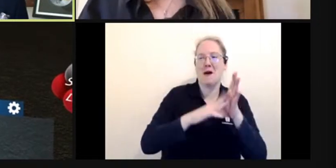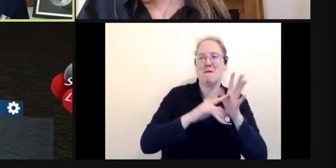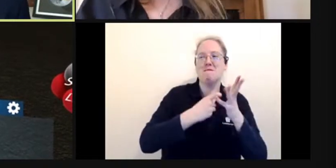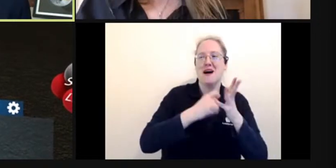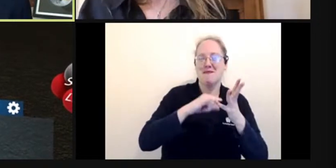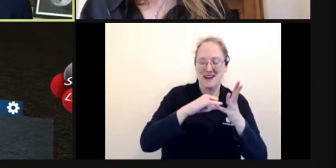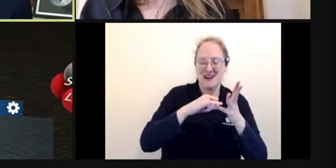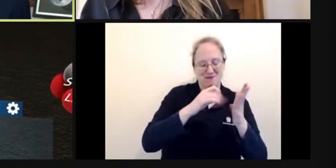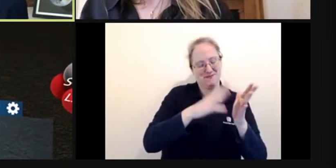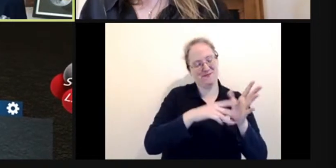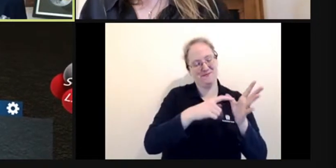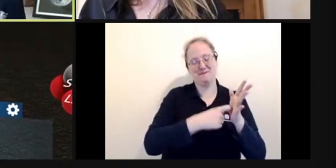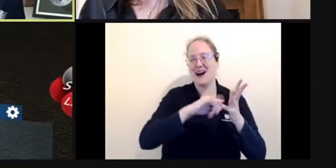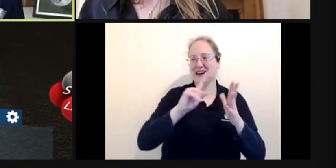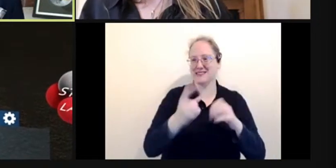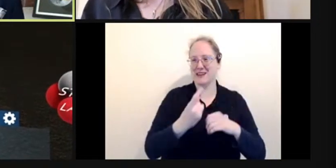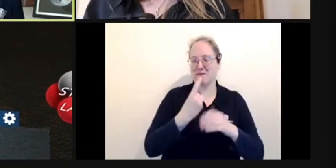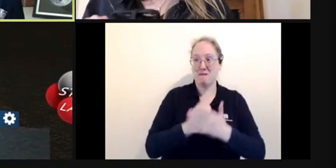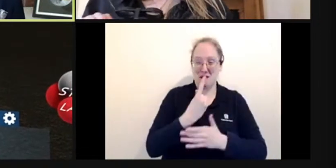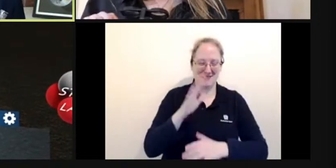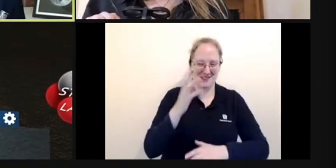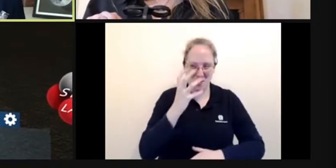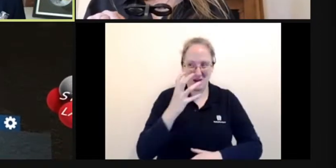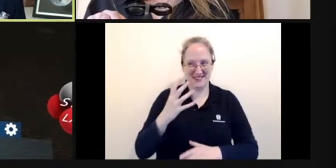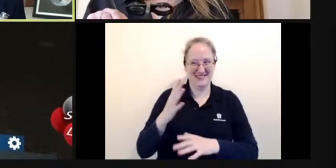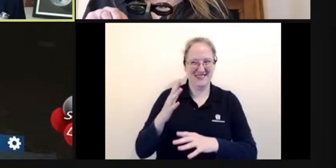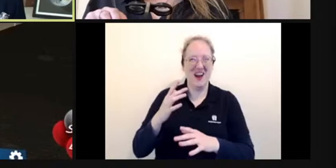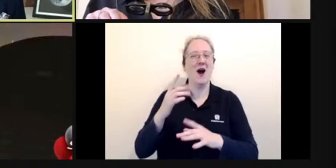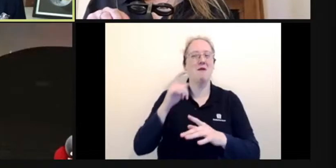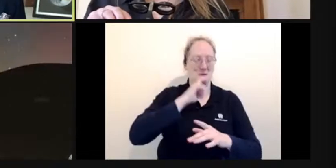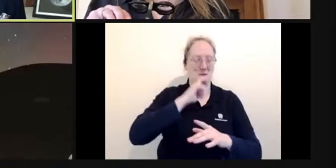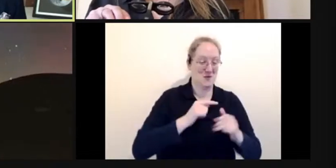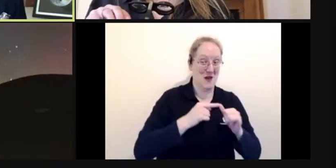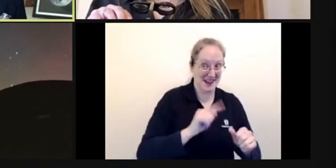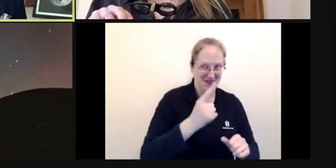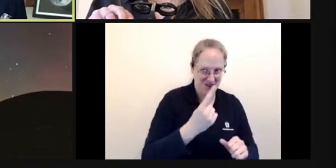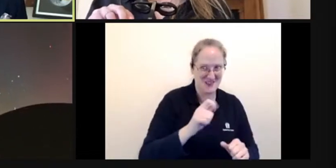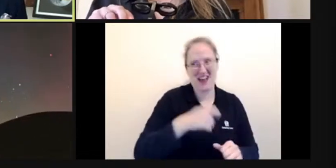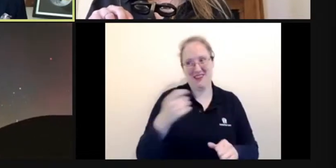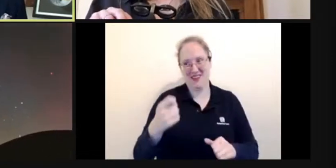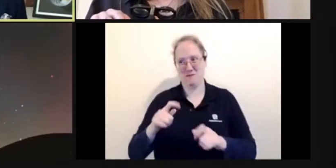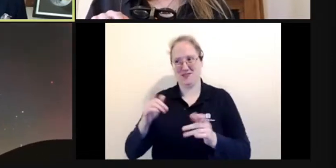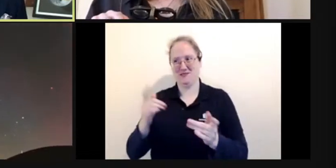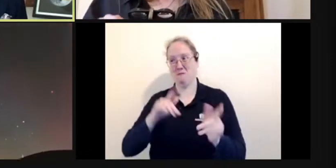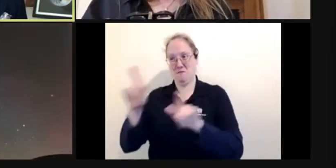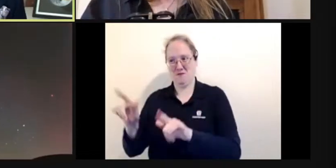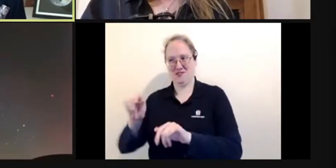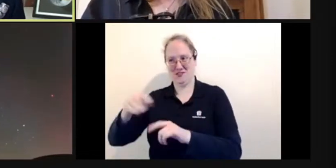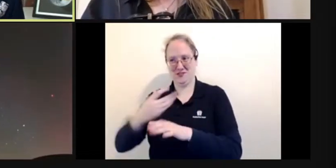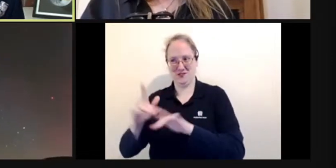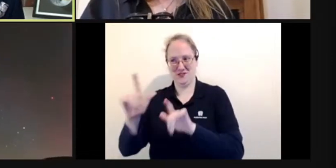so sorry. I promise you, we can leave after this question, but this is one for you. Our